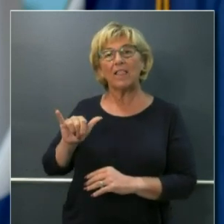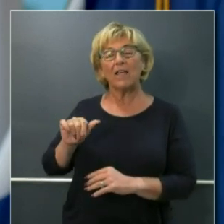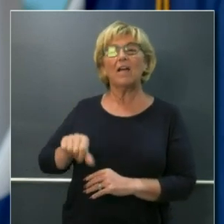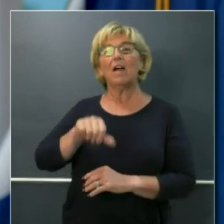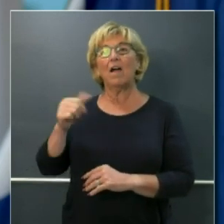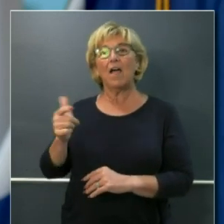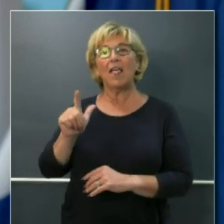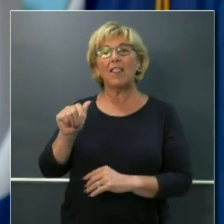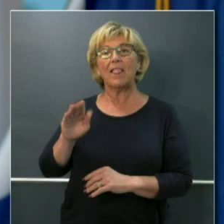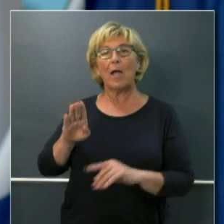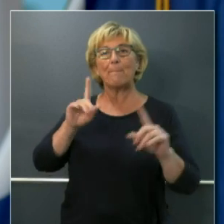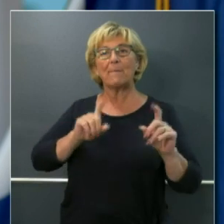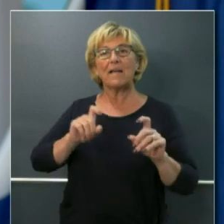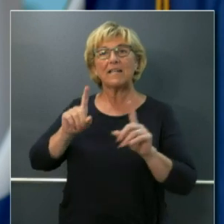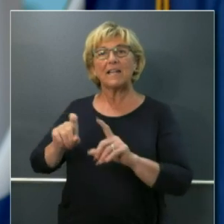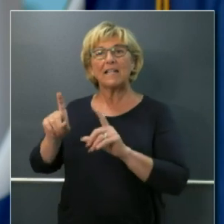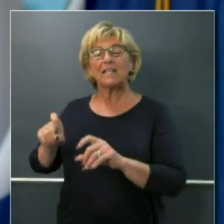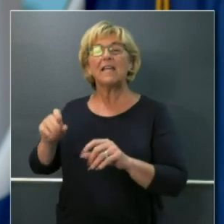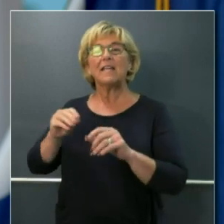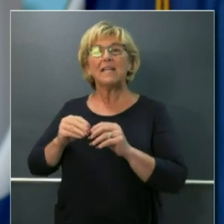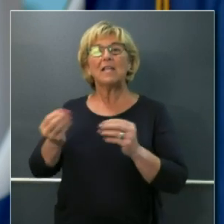testing on a socioeconomic